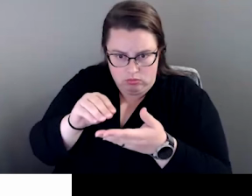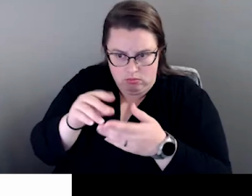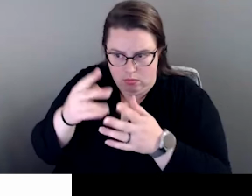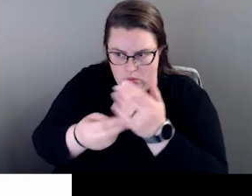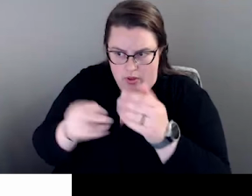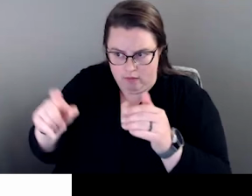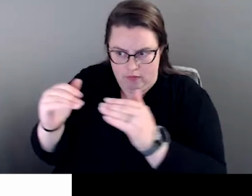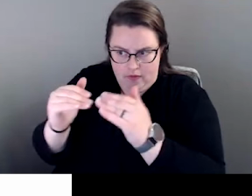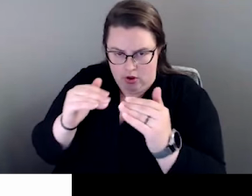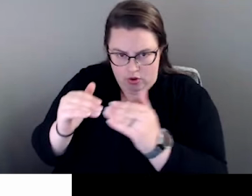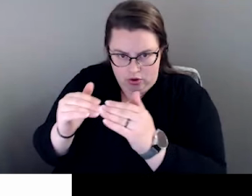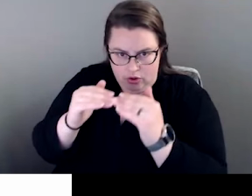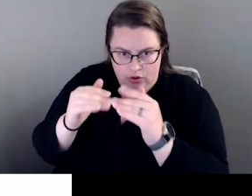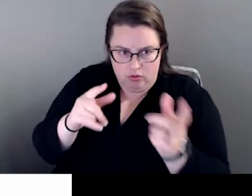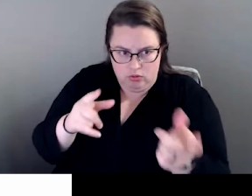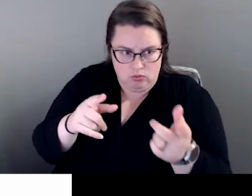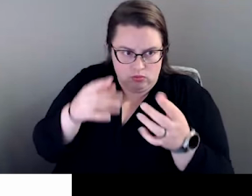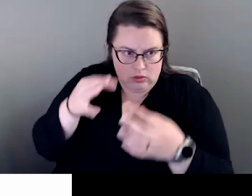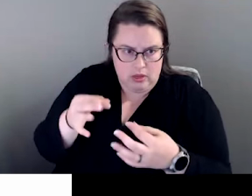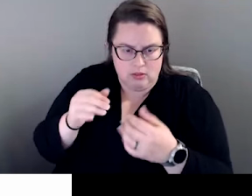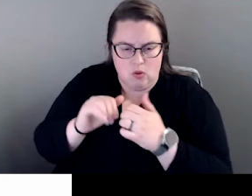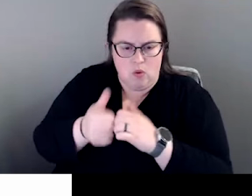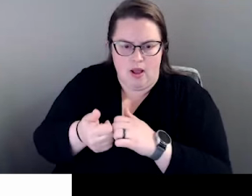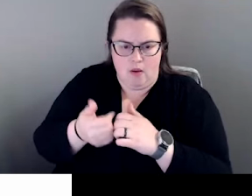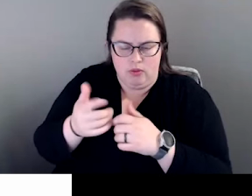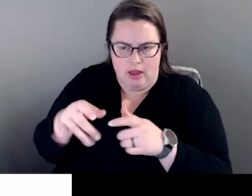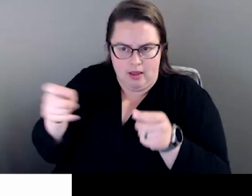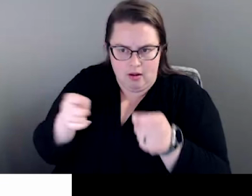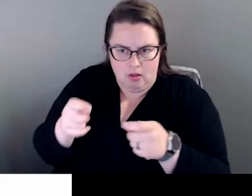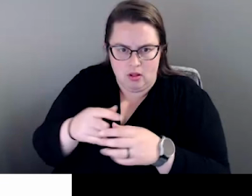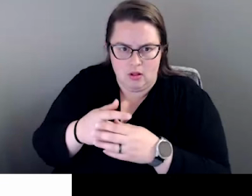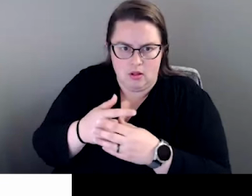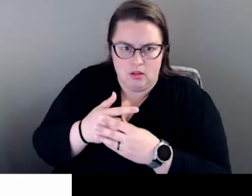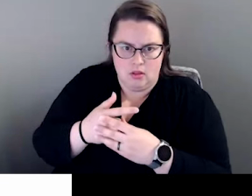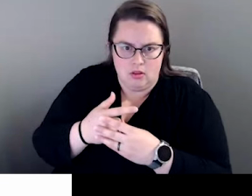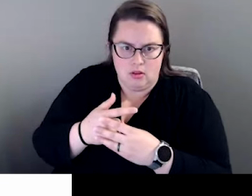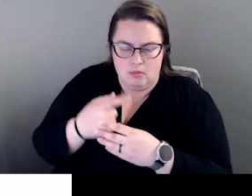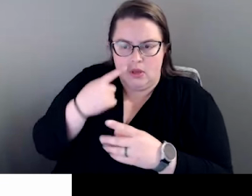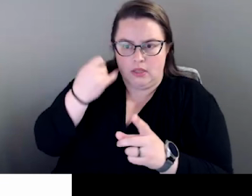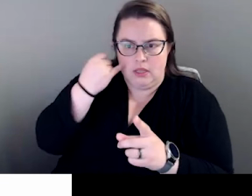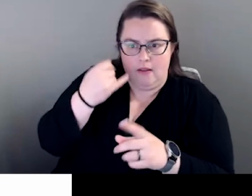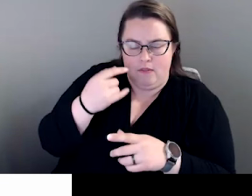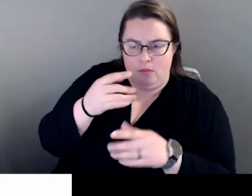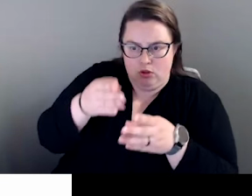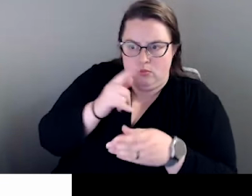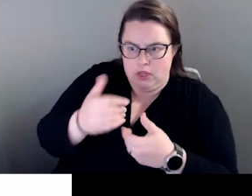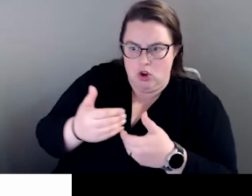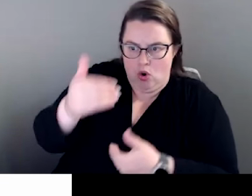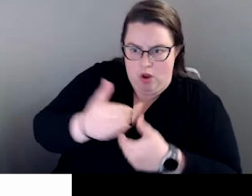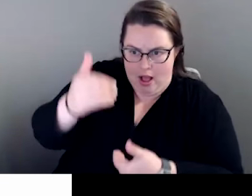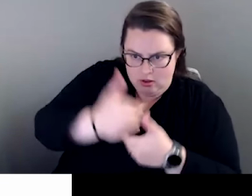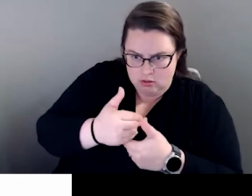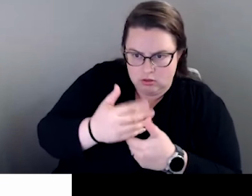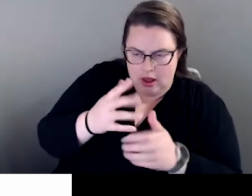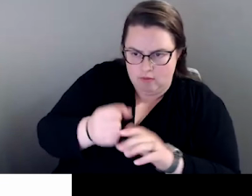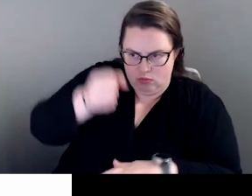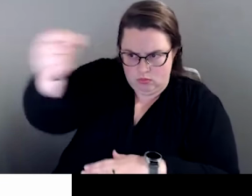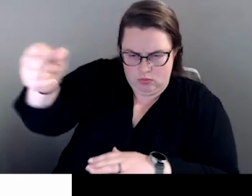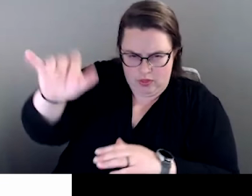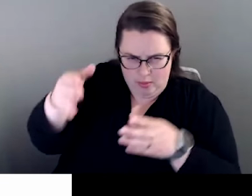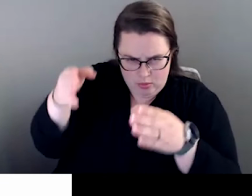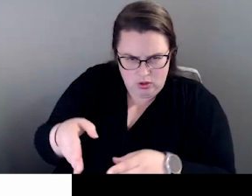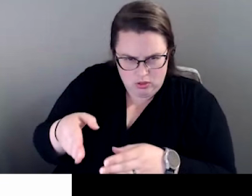parties, right? Yeah. How does that help? So, What if she is actually being harassed, mhm. he or she, whatever? What